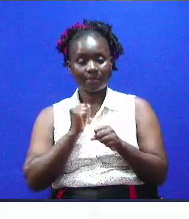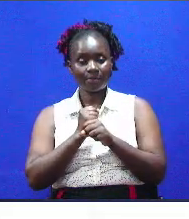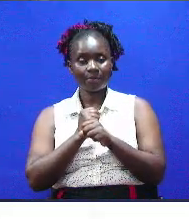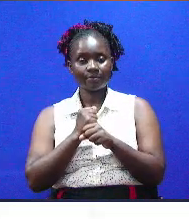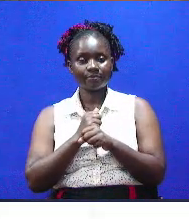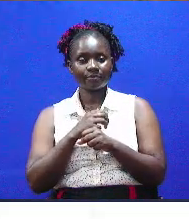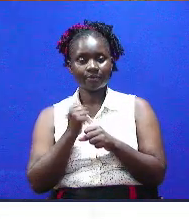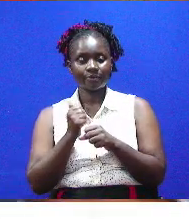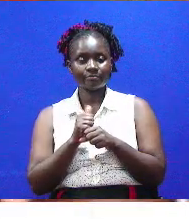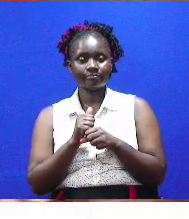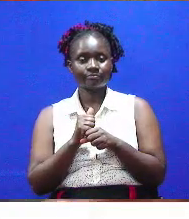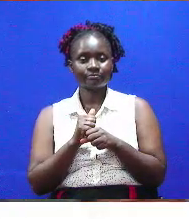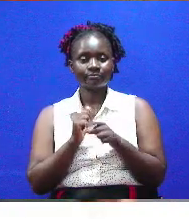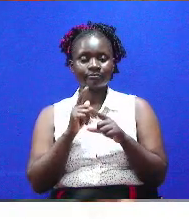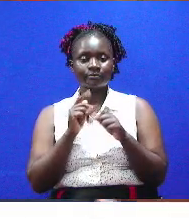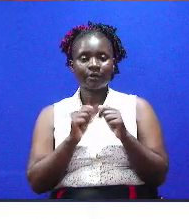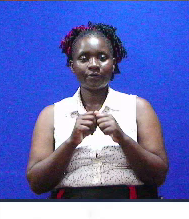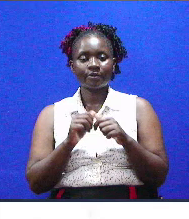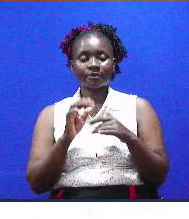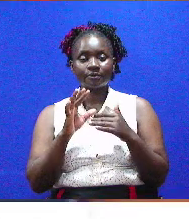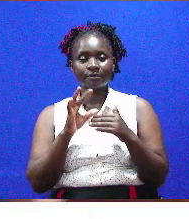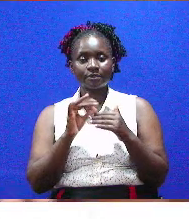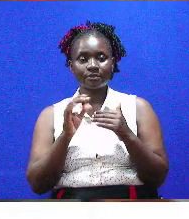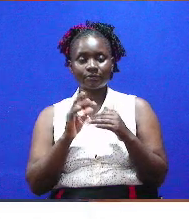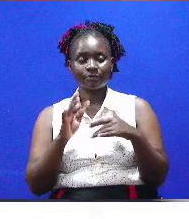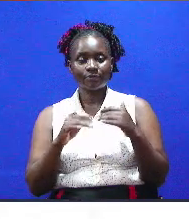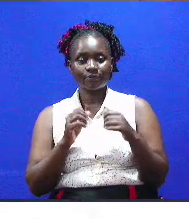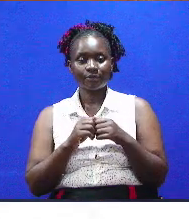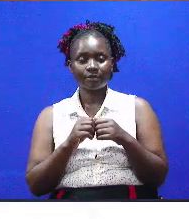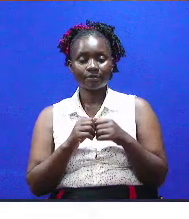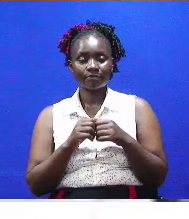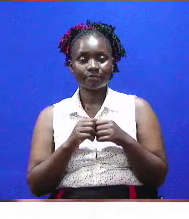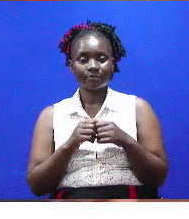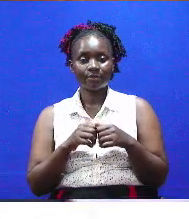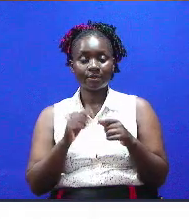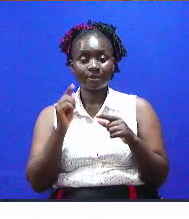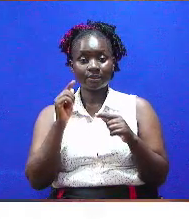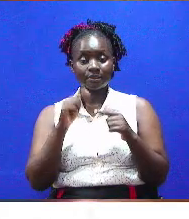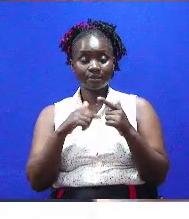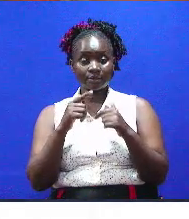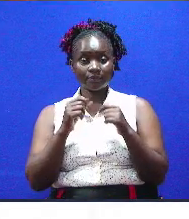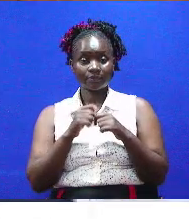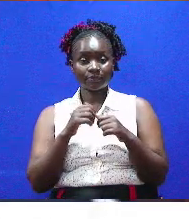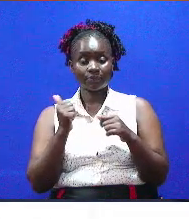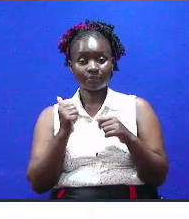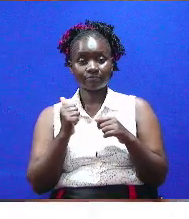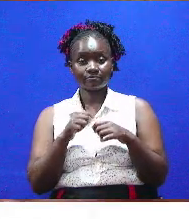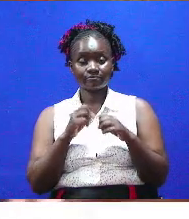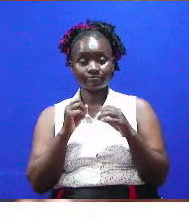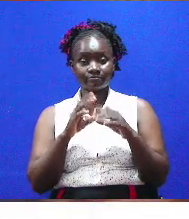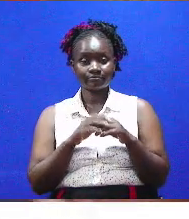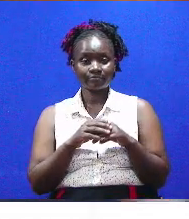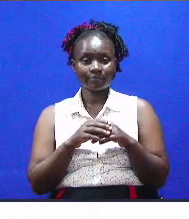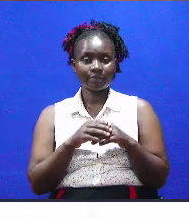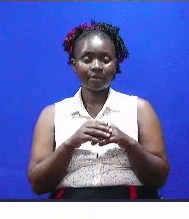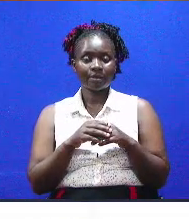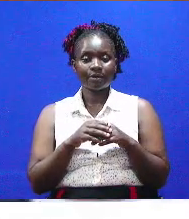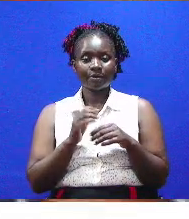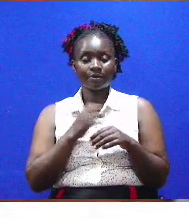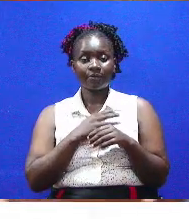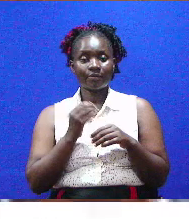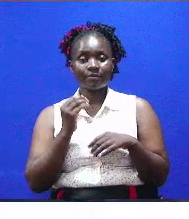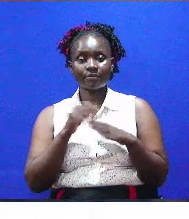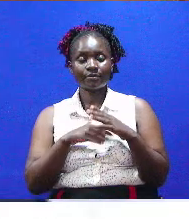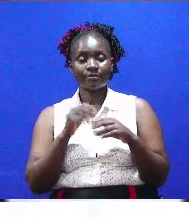a defining choice with our commitment to discontinue wasteful consumption subsidies and